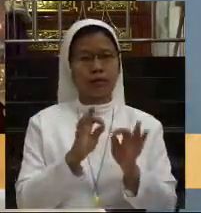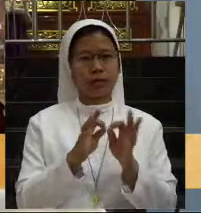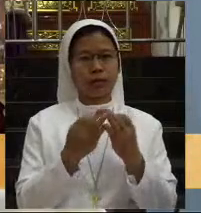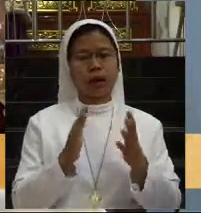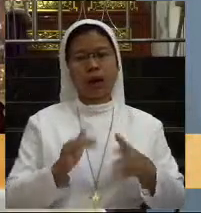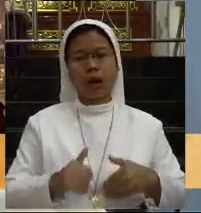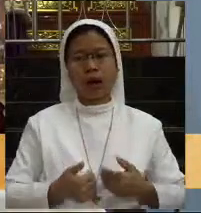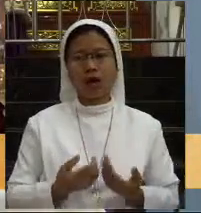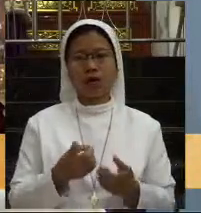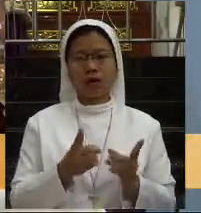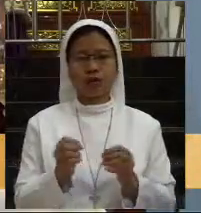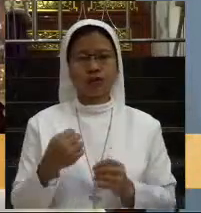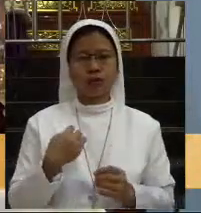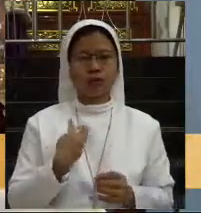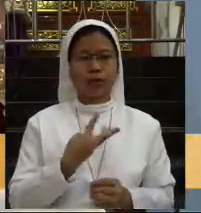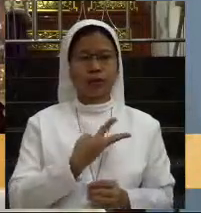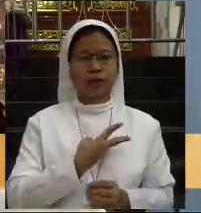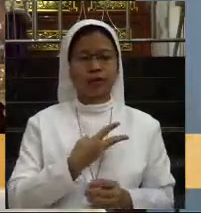live?